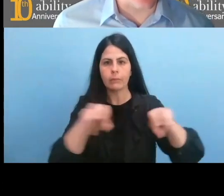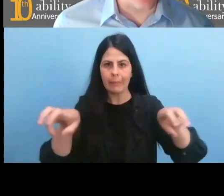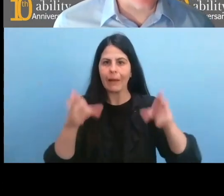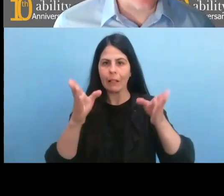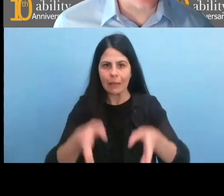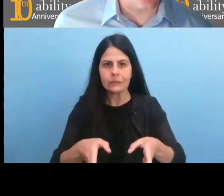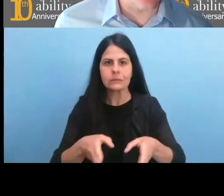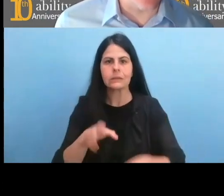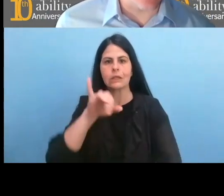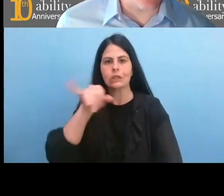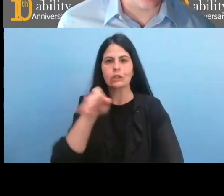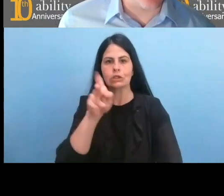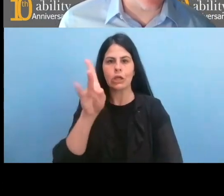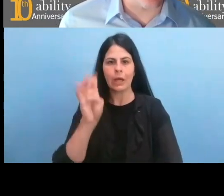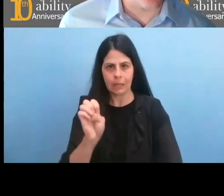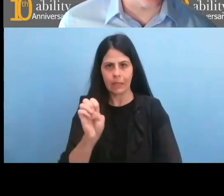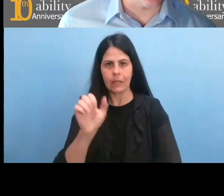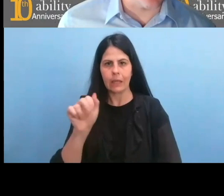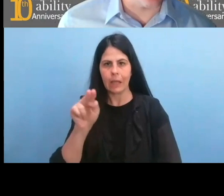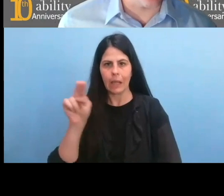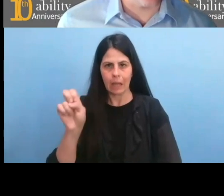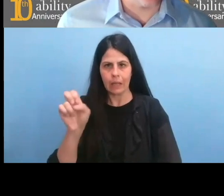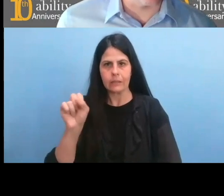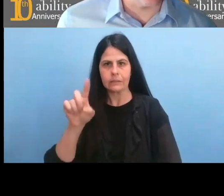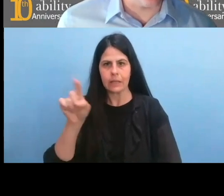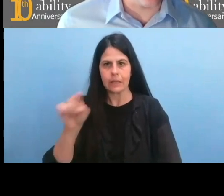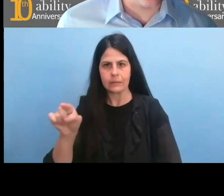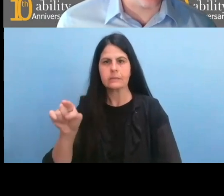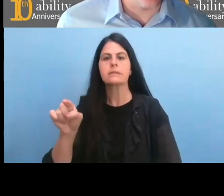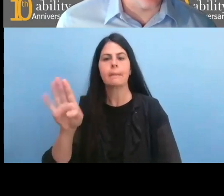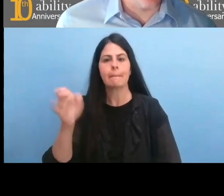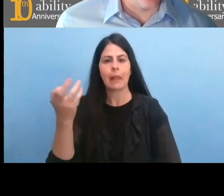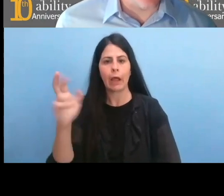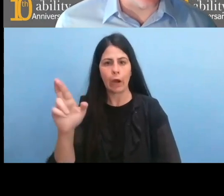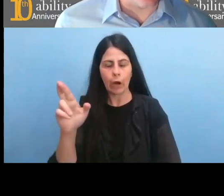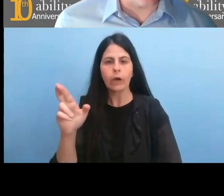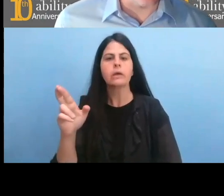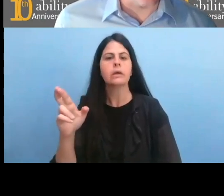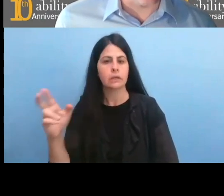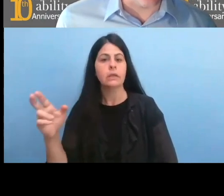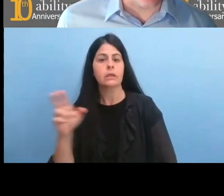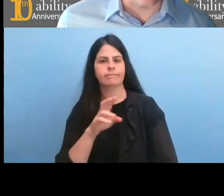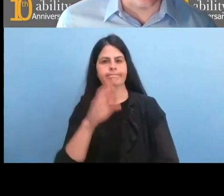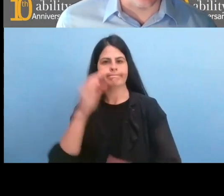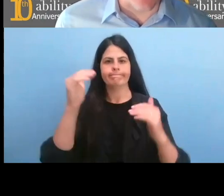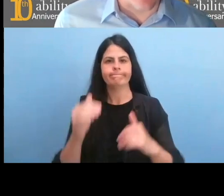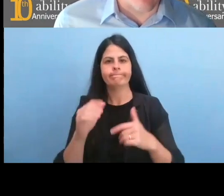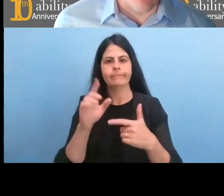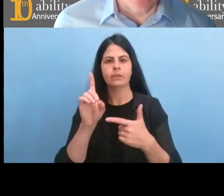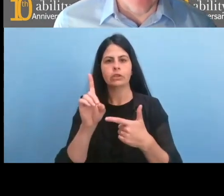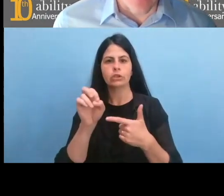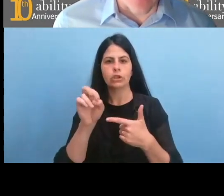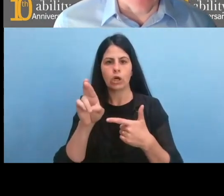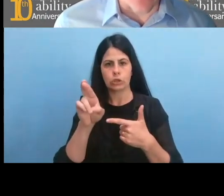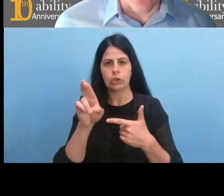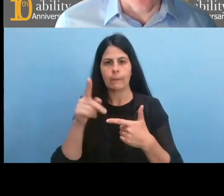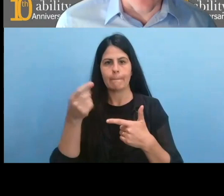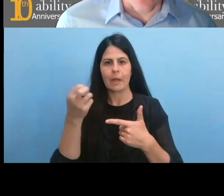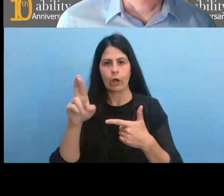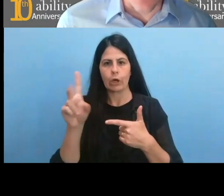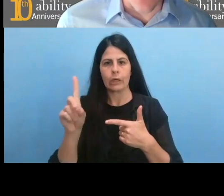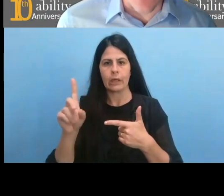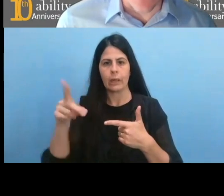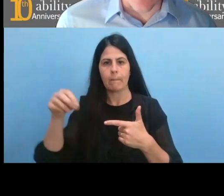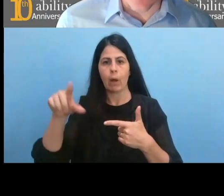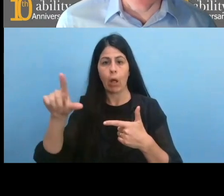a nurse calling in. We have Dr. Peter D. Poullos and Dr. Adam Schmidt. And they